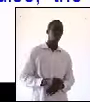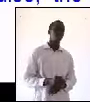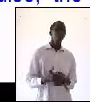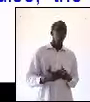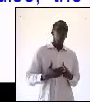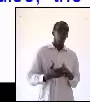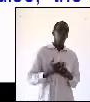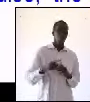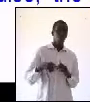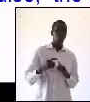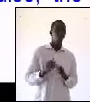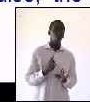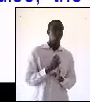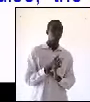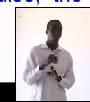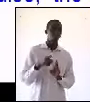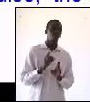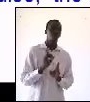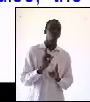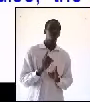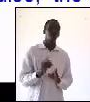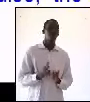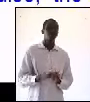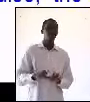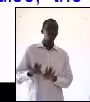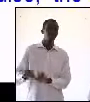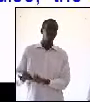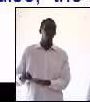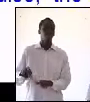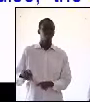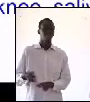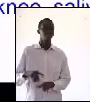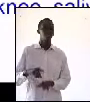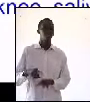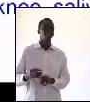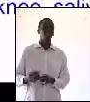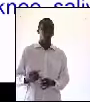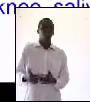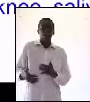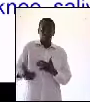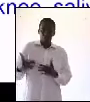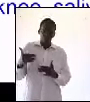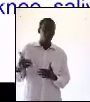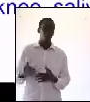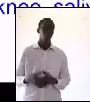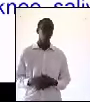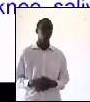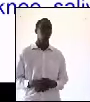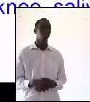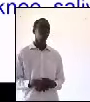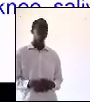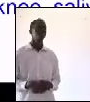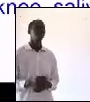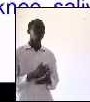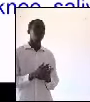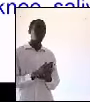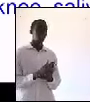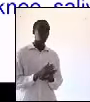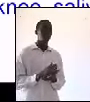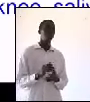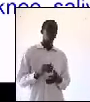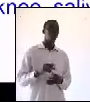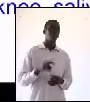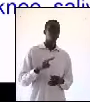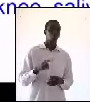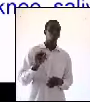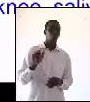electropositive relative to the outside. Soon after the transmissions of impulse, the resting potential is